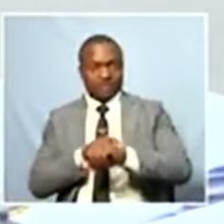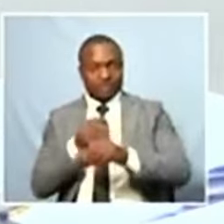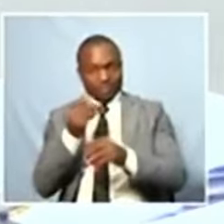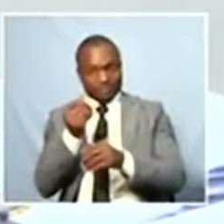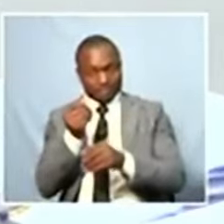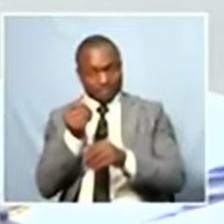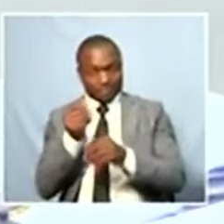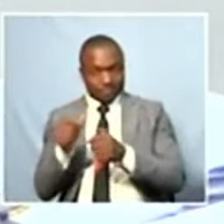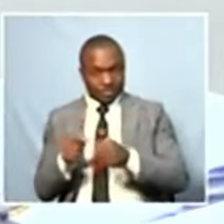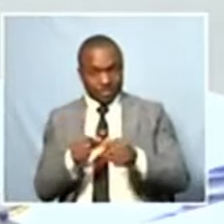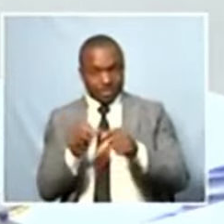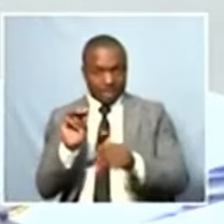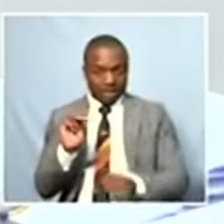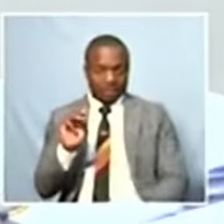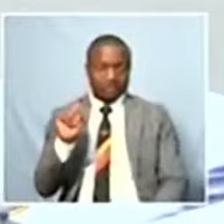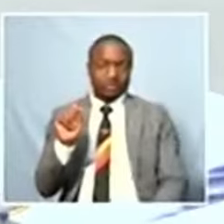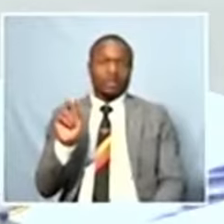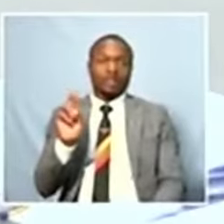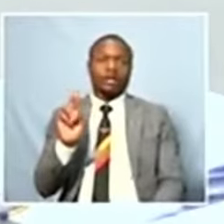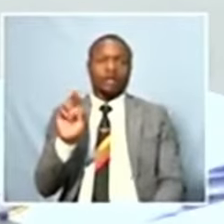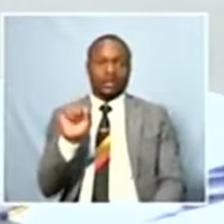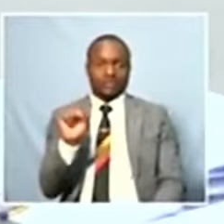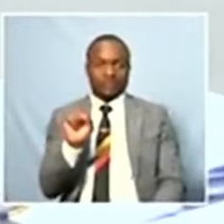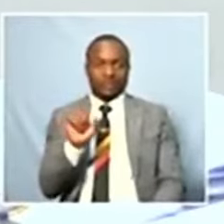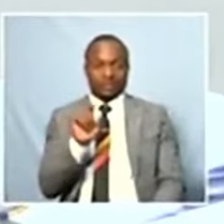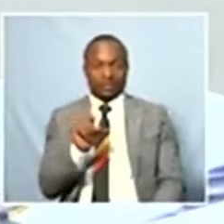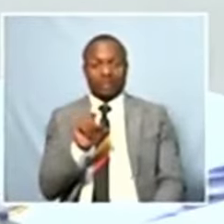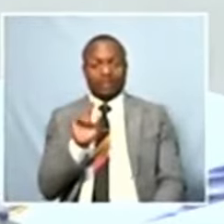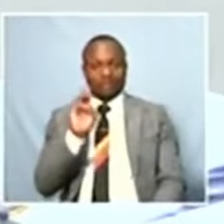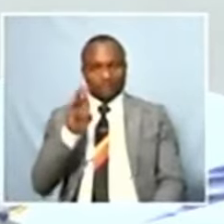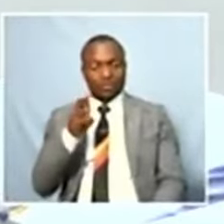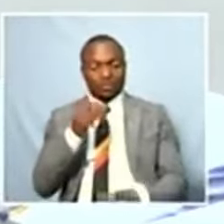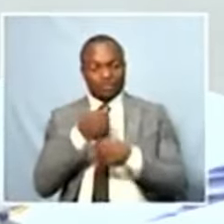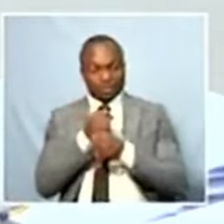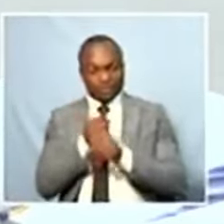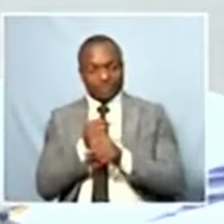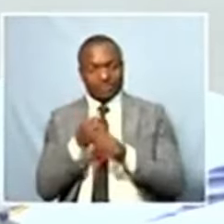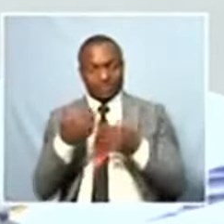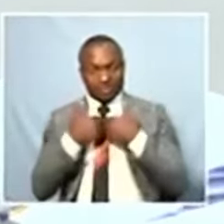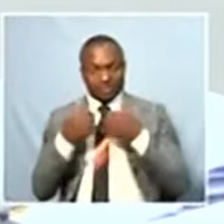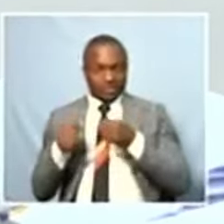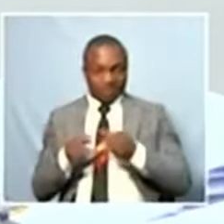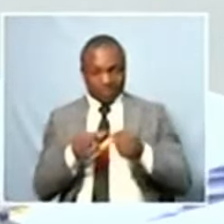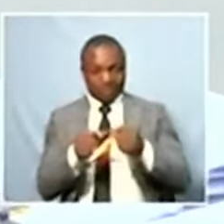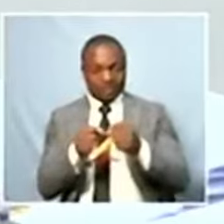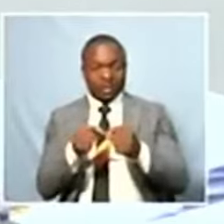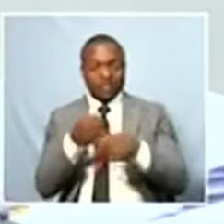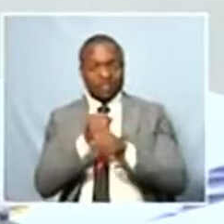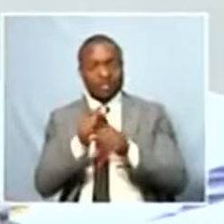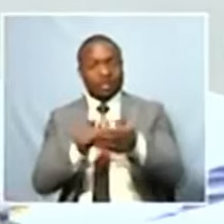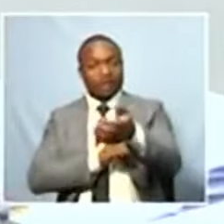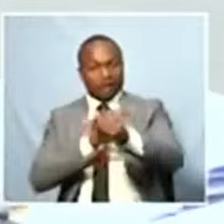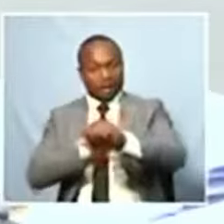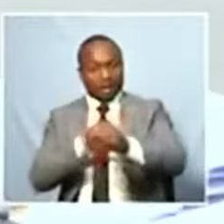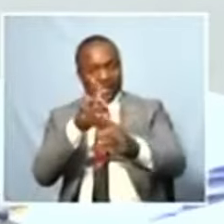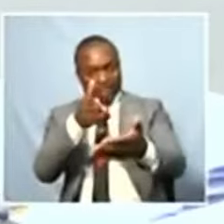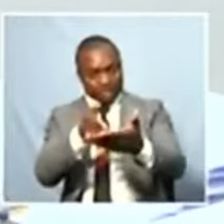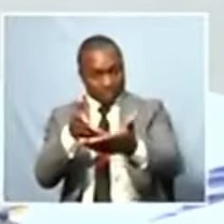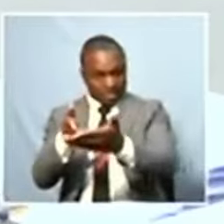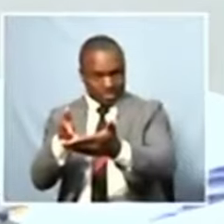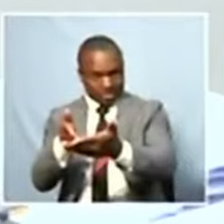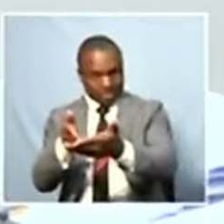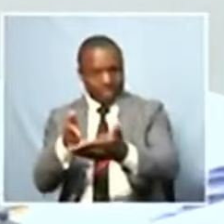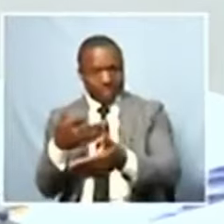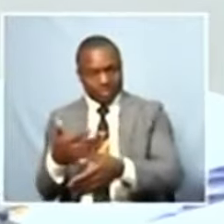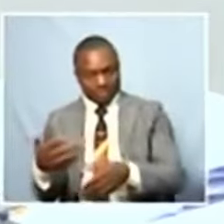strategy, MTRS, that will be developed, meaning that there will be a strategy now developed for a longer period to say these are the goals